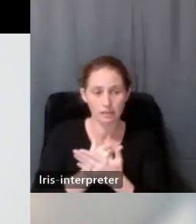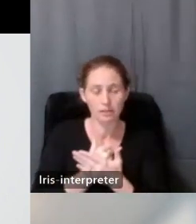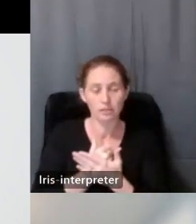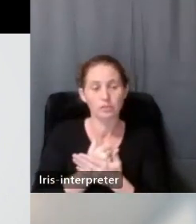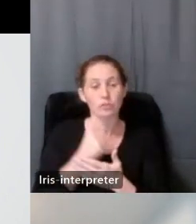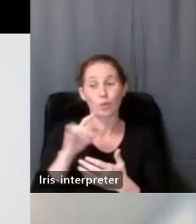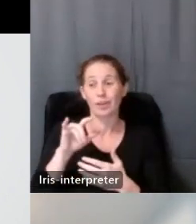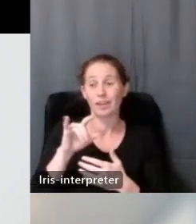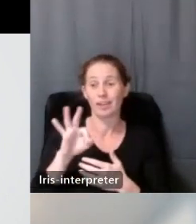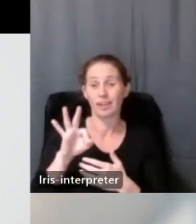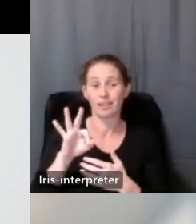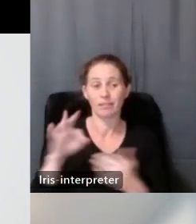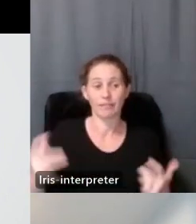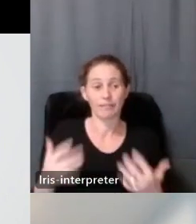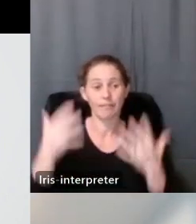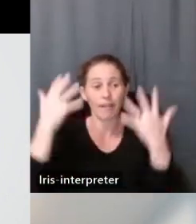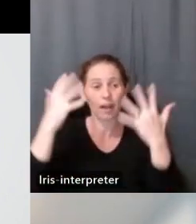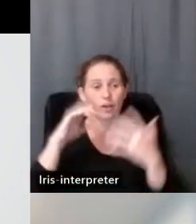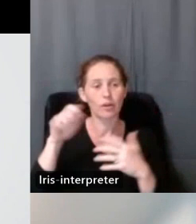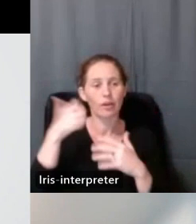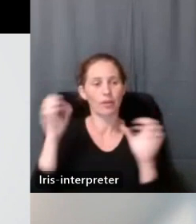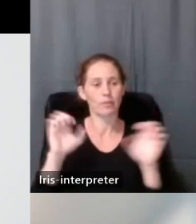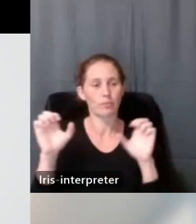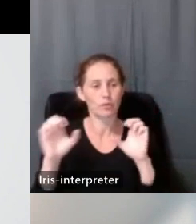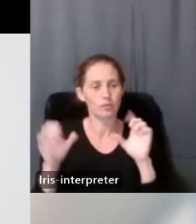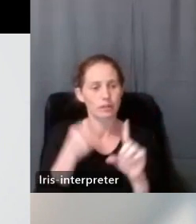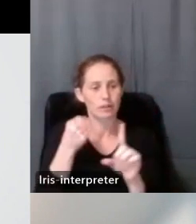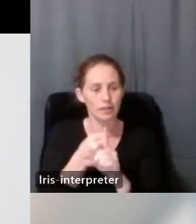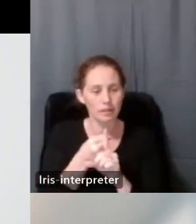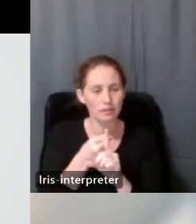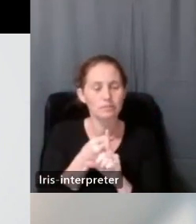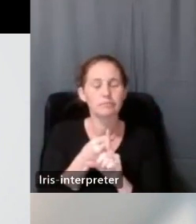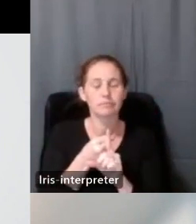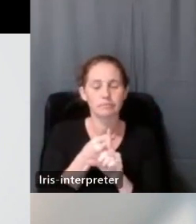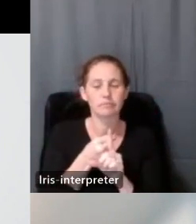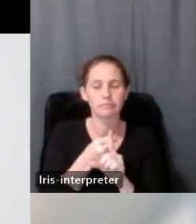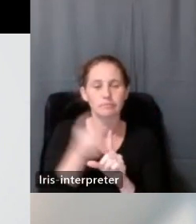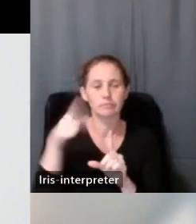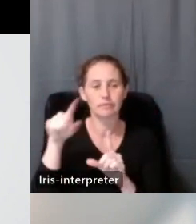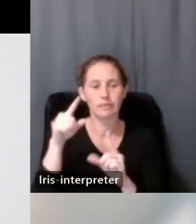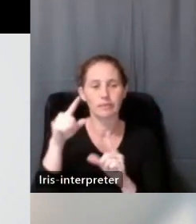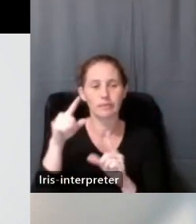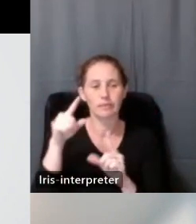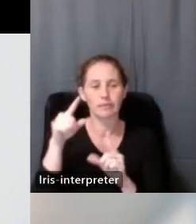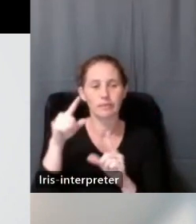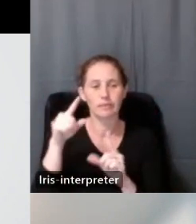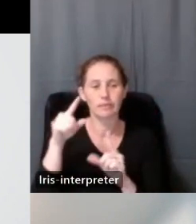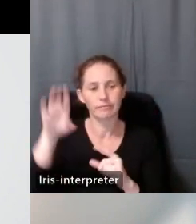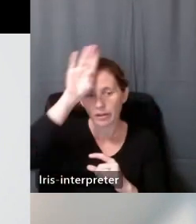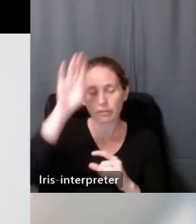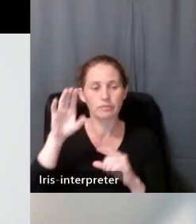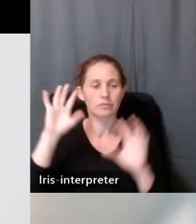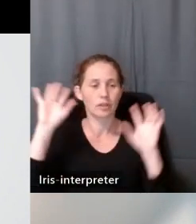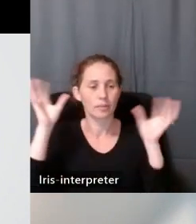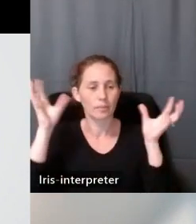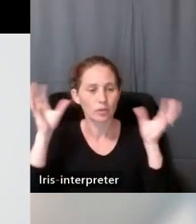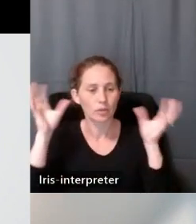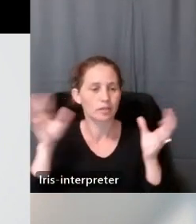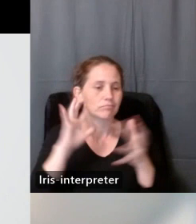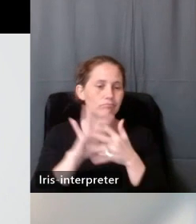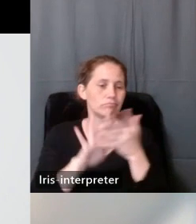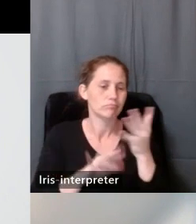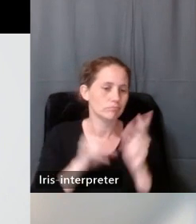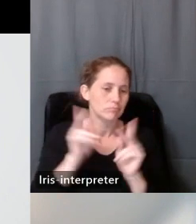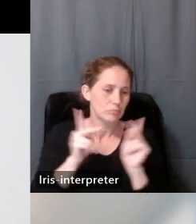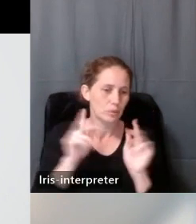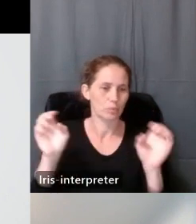that in the event of a fire or other emergency, that the local EMS, fire department,